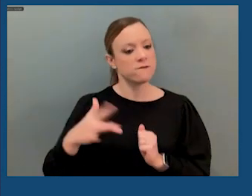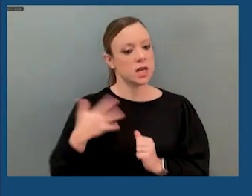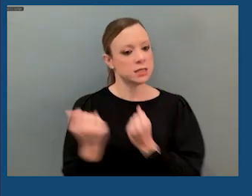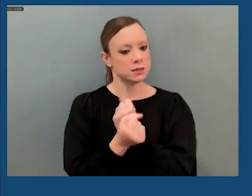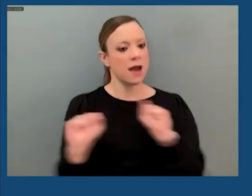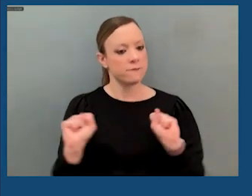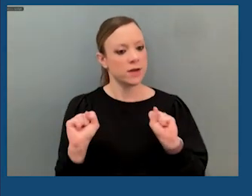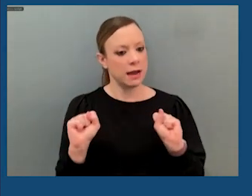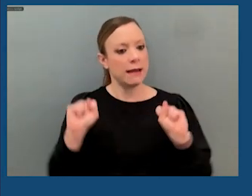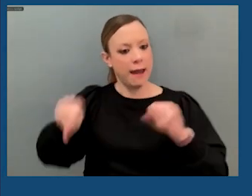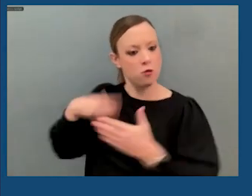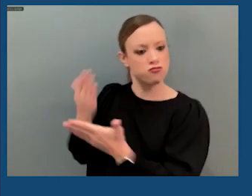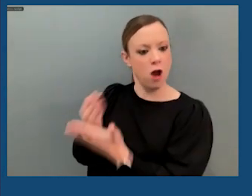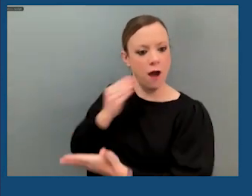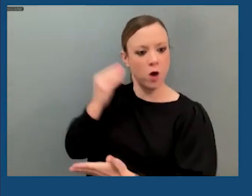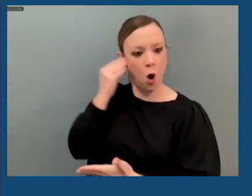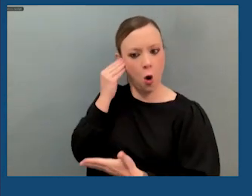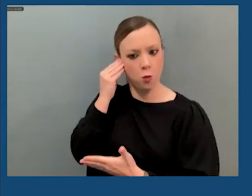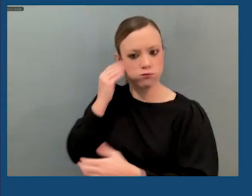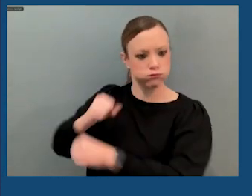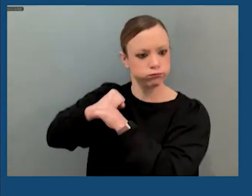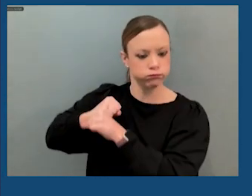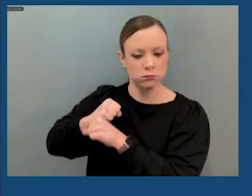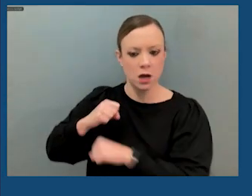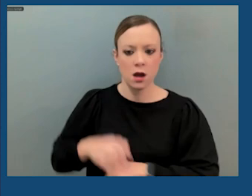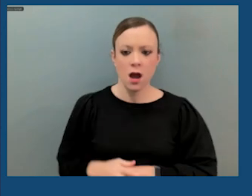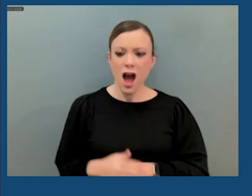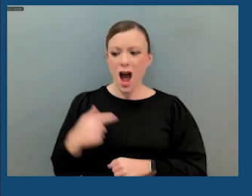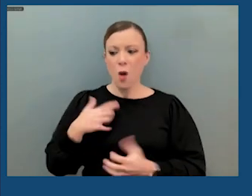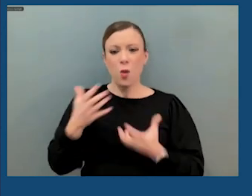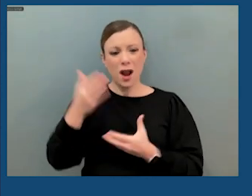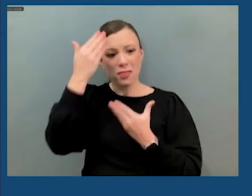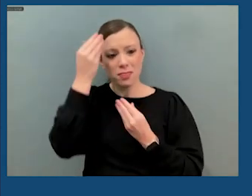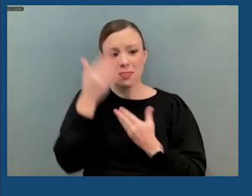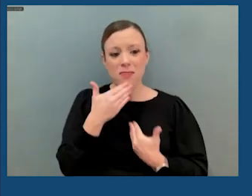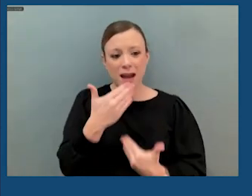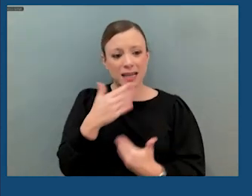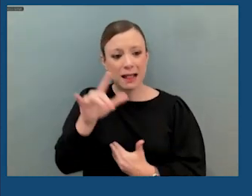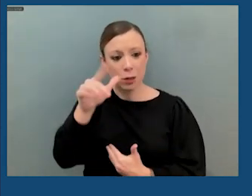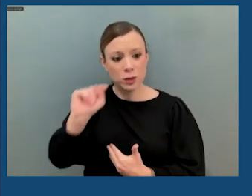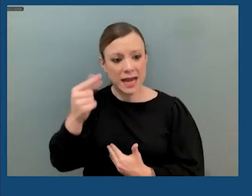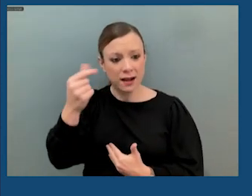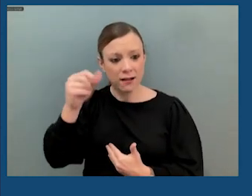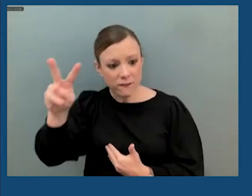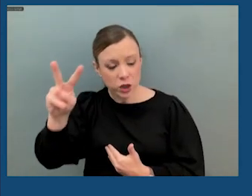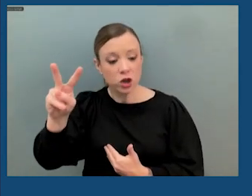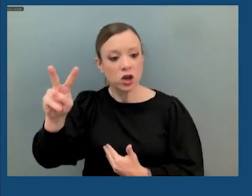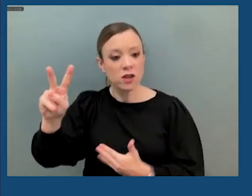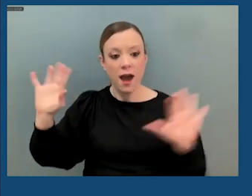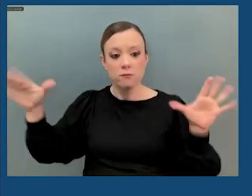Governor for convening people in 10 regional councils and having them talk about this.